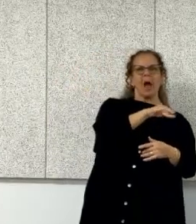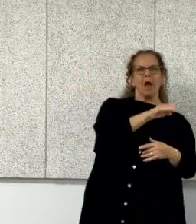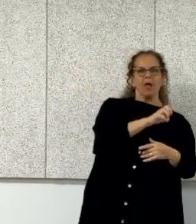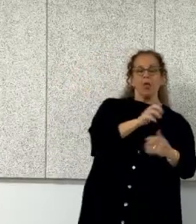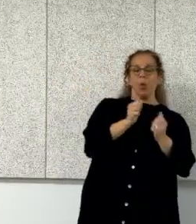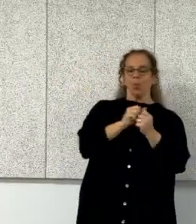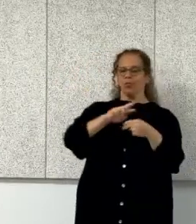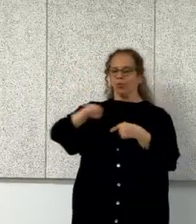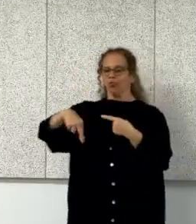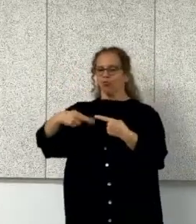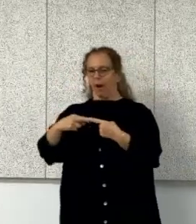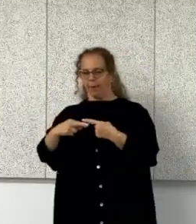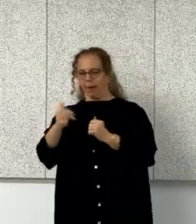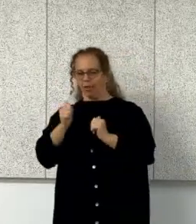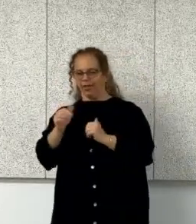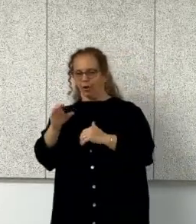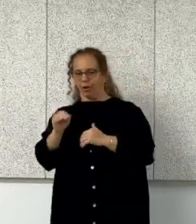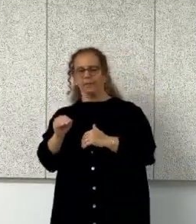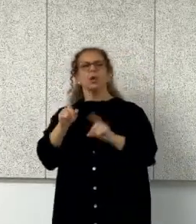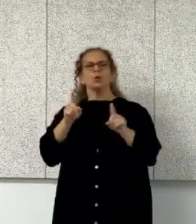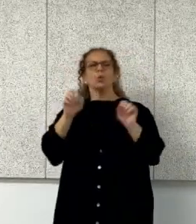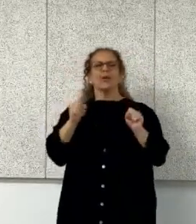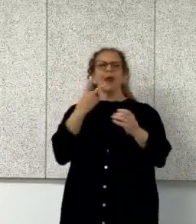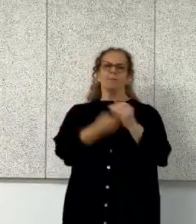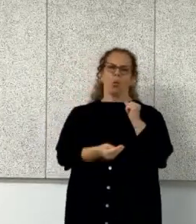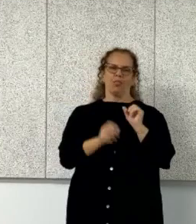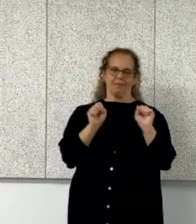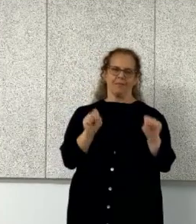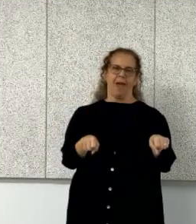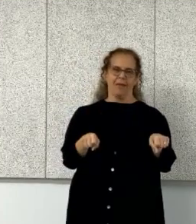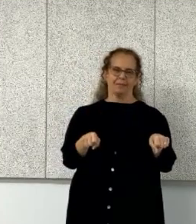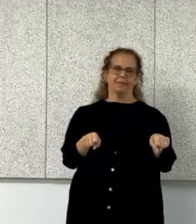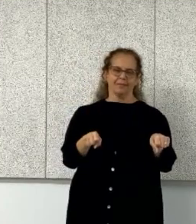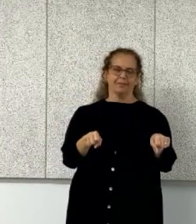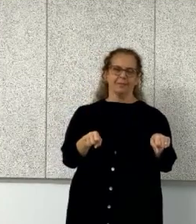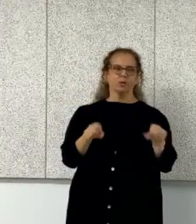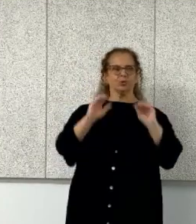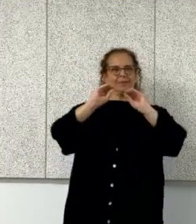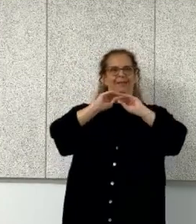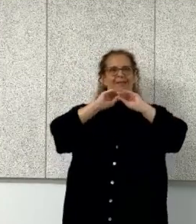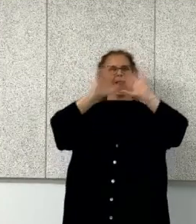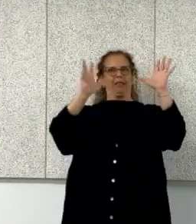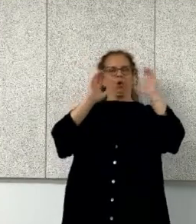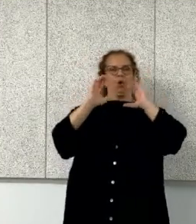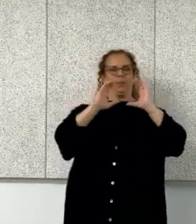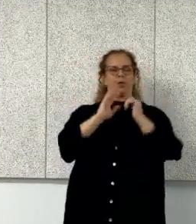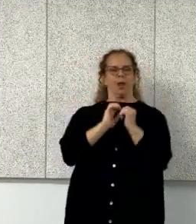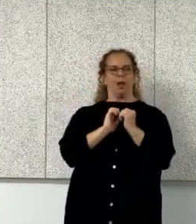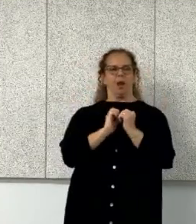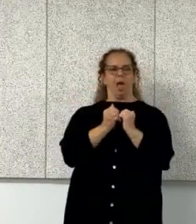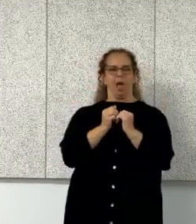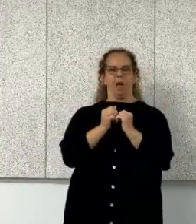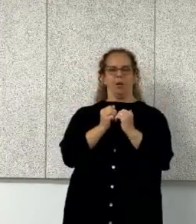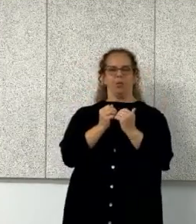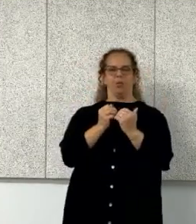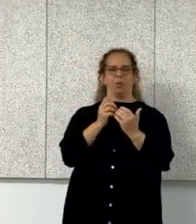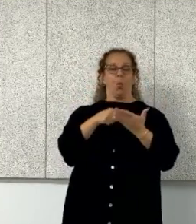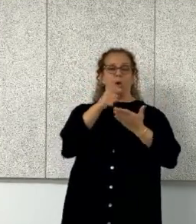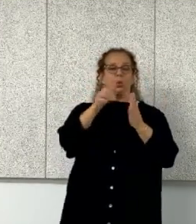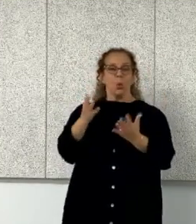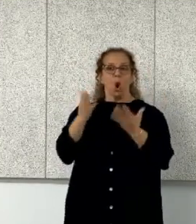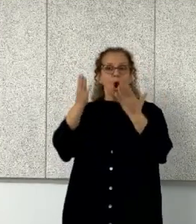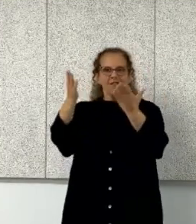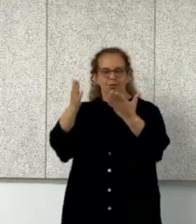subscription. You can do all of those things within your institution if you're clear about how you communicate those offerings, mm-hmm. and if you're clear about the value proposition of each of